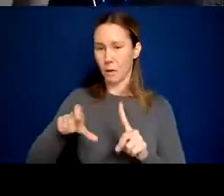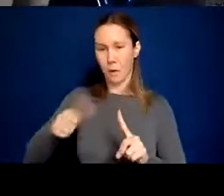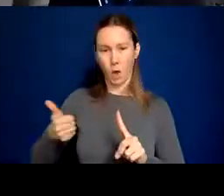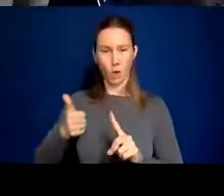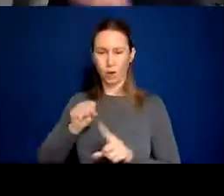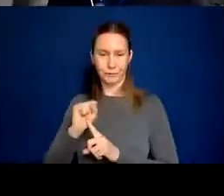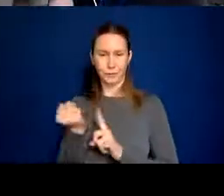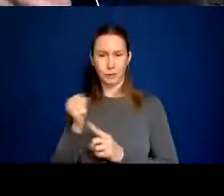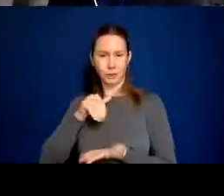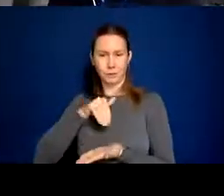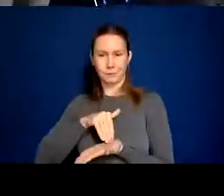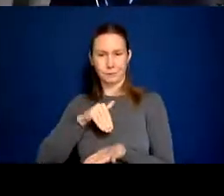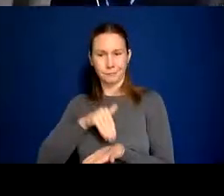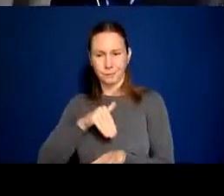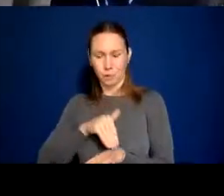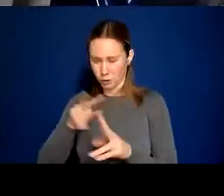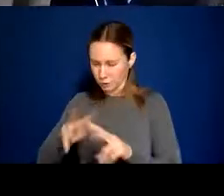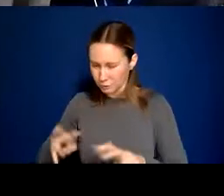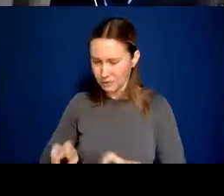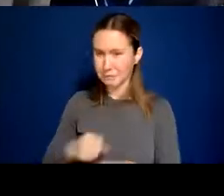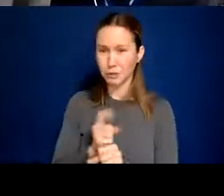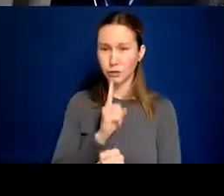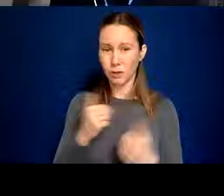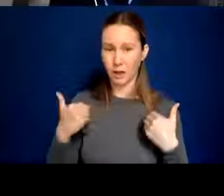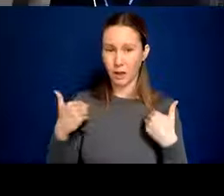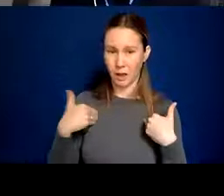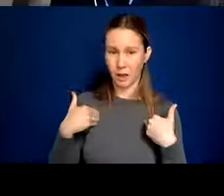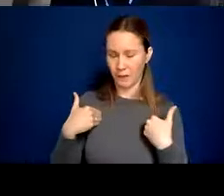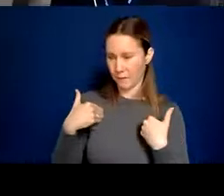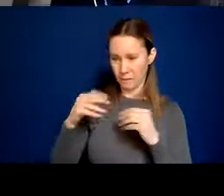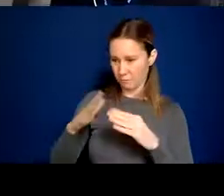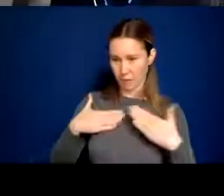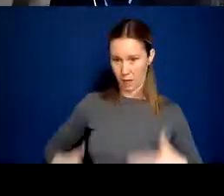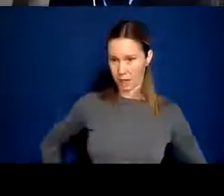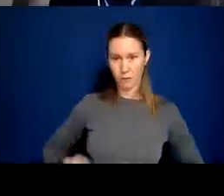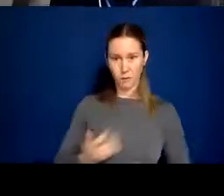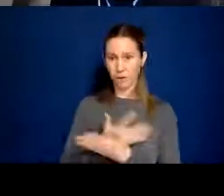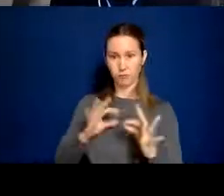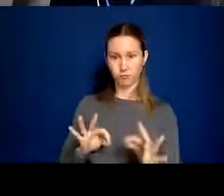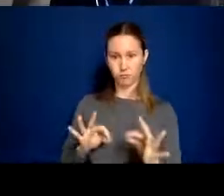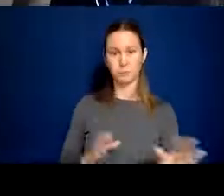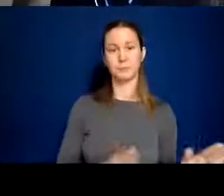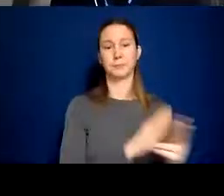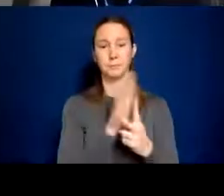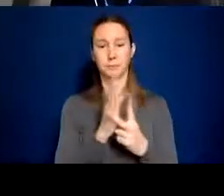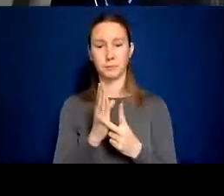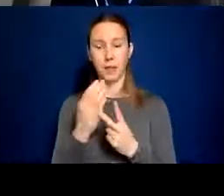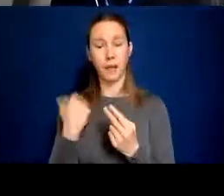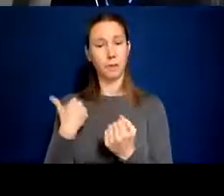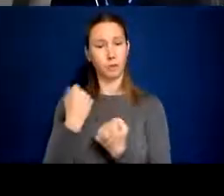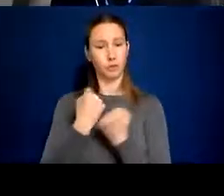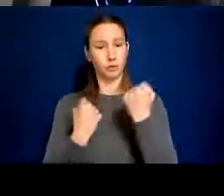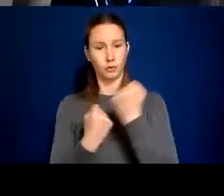to your doctor and make sure that there's a metabolic screen around it. Number two, use a structured method to assess the